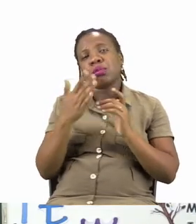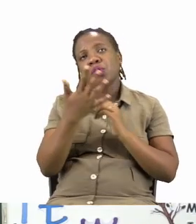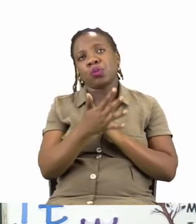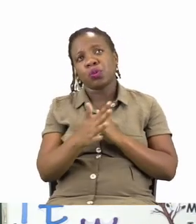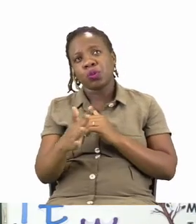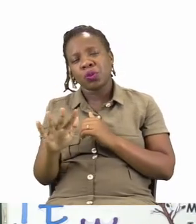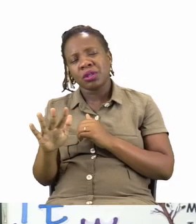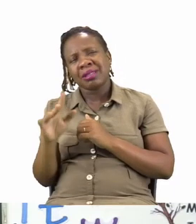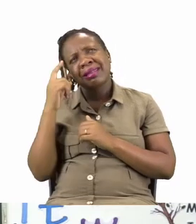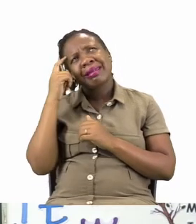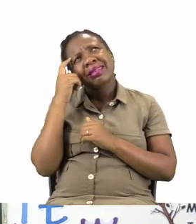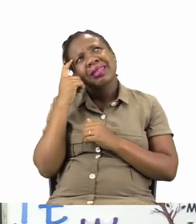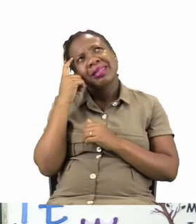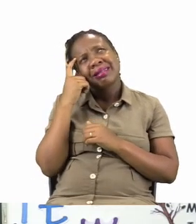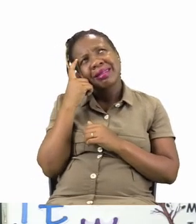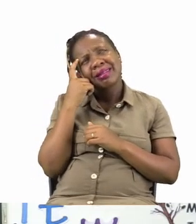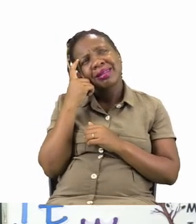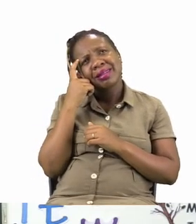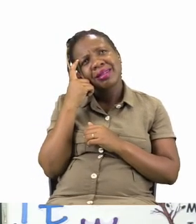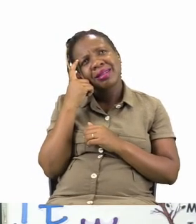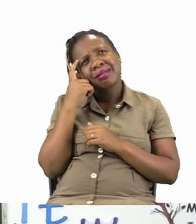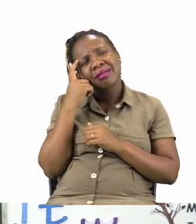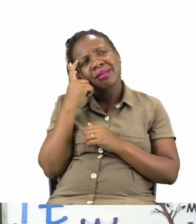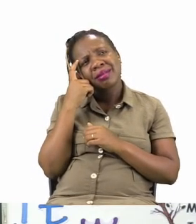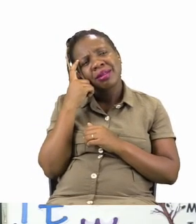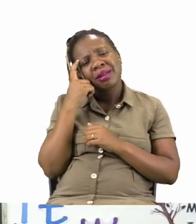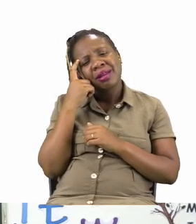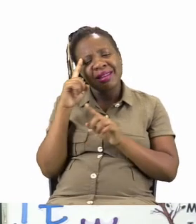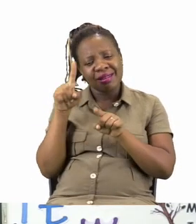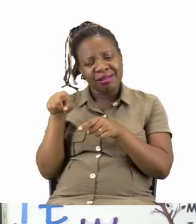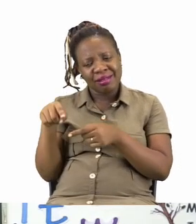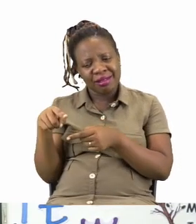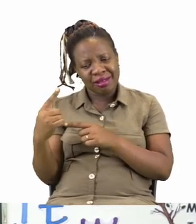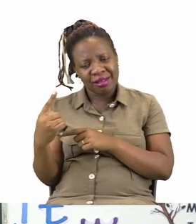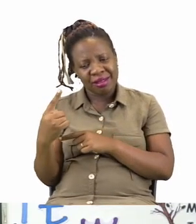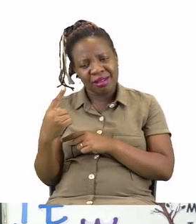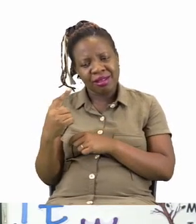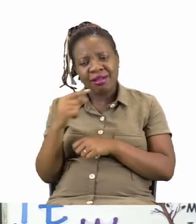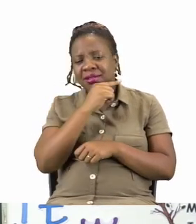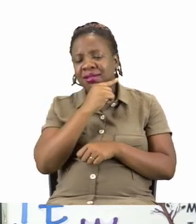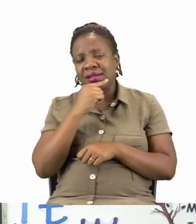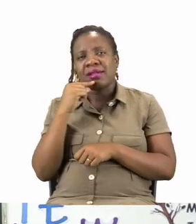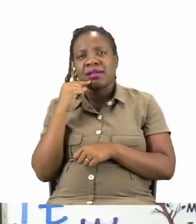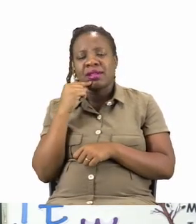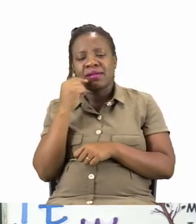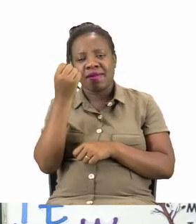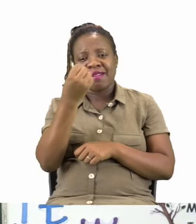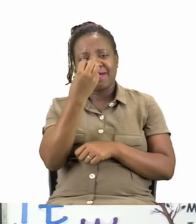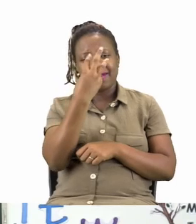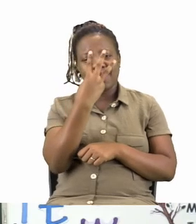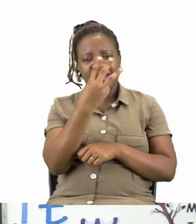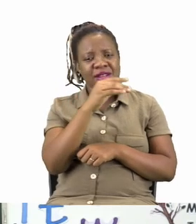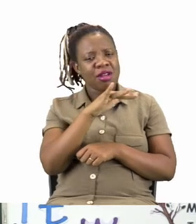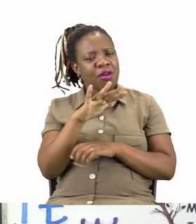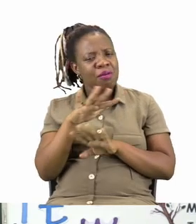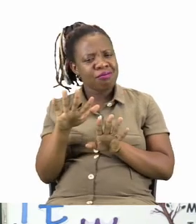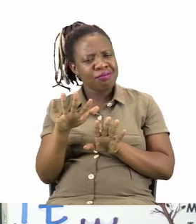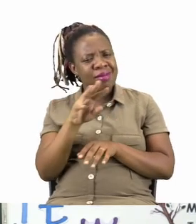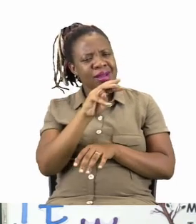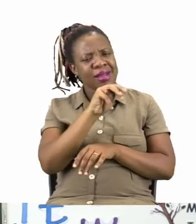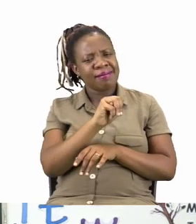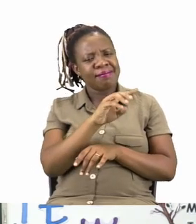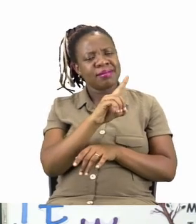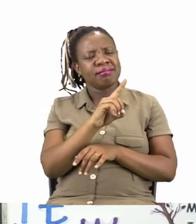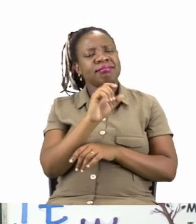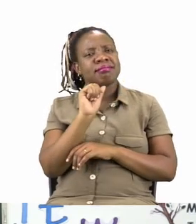think of something that only has 3 letters and the letters include an M, a